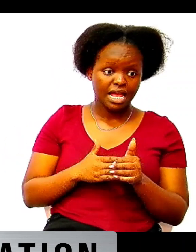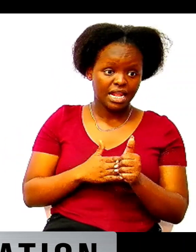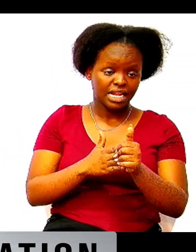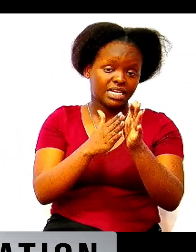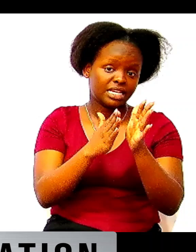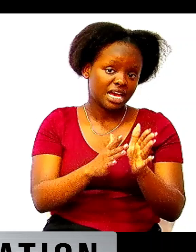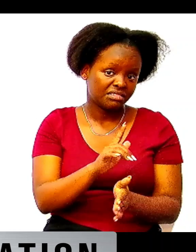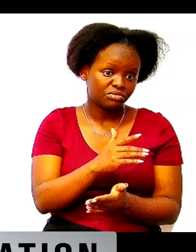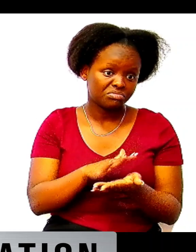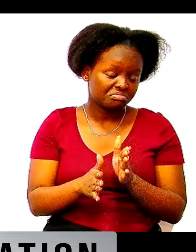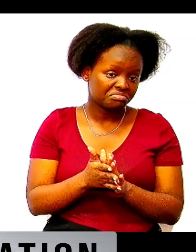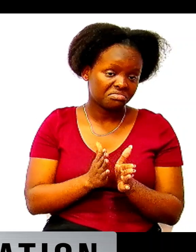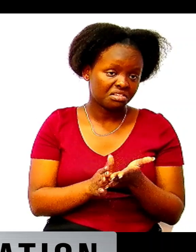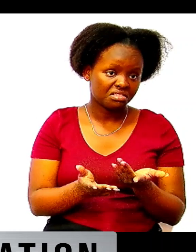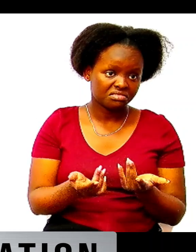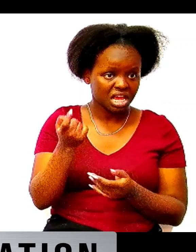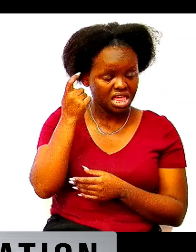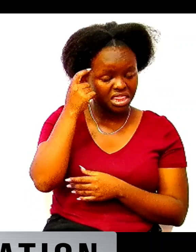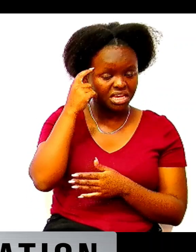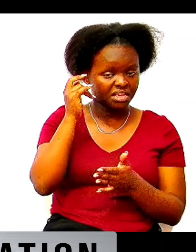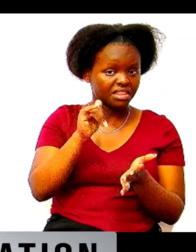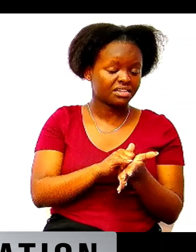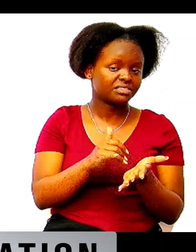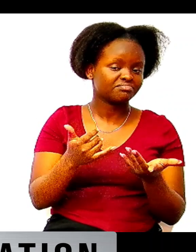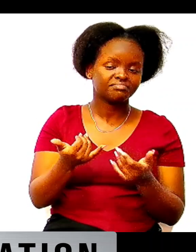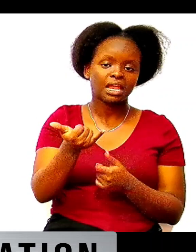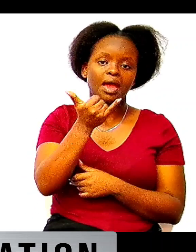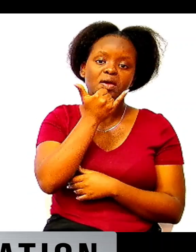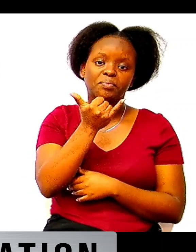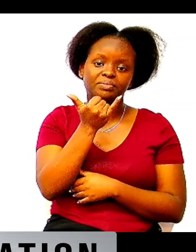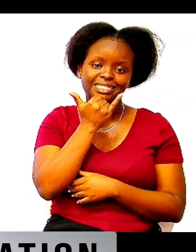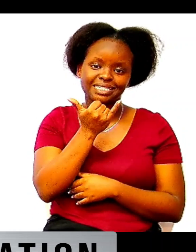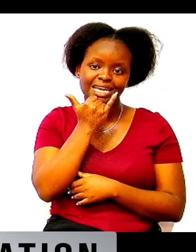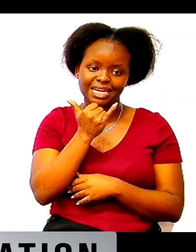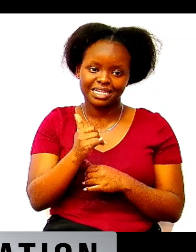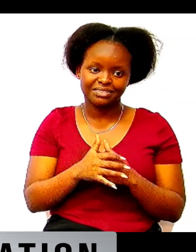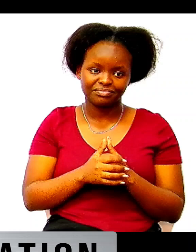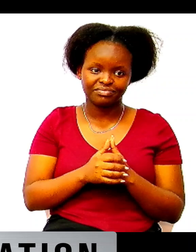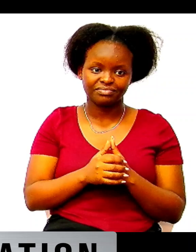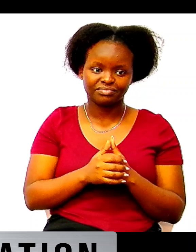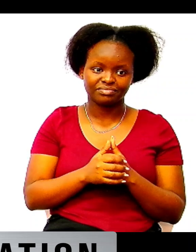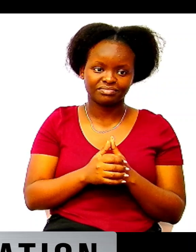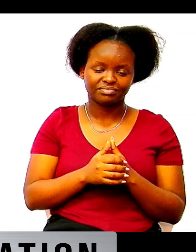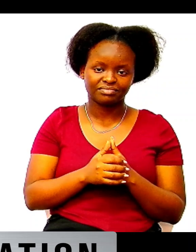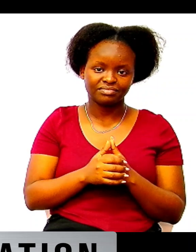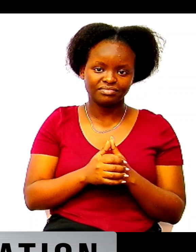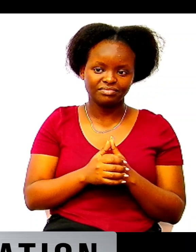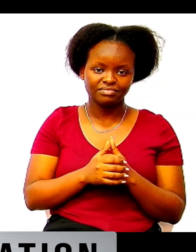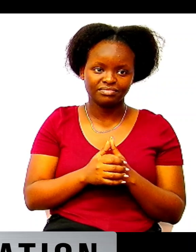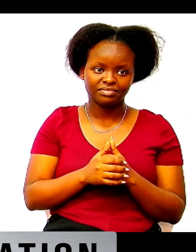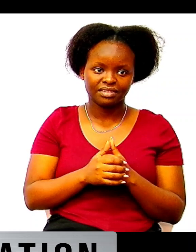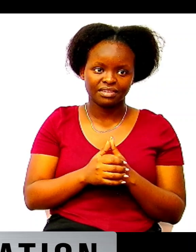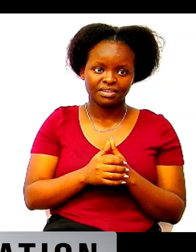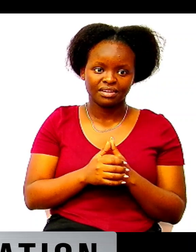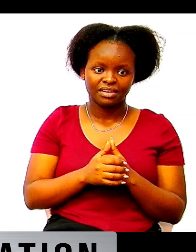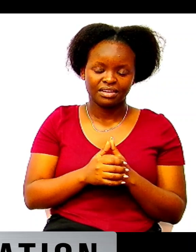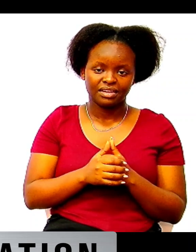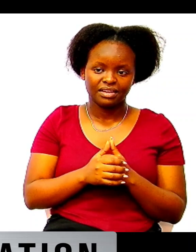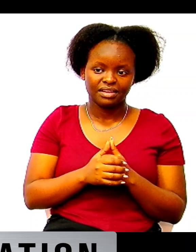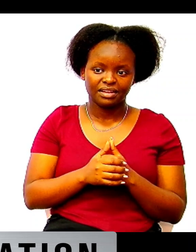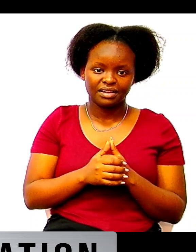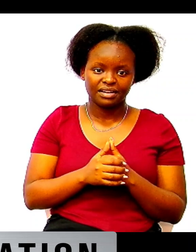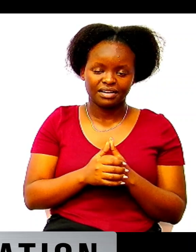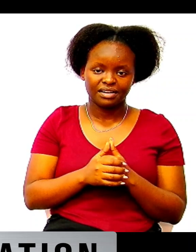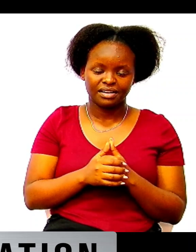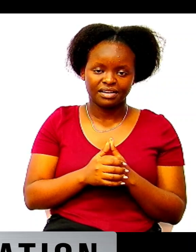Leaderless, I think that was a mistake. Again, I think it was important because of the dynamics at that time. Yes. People would have